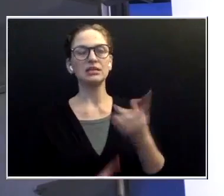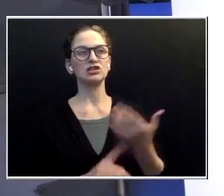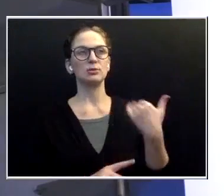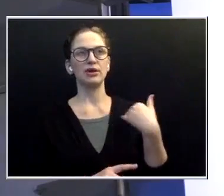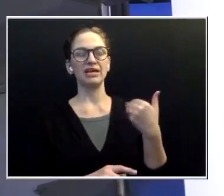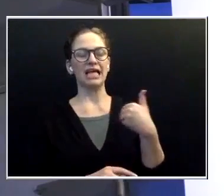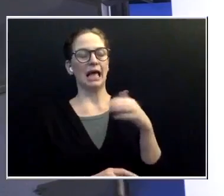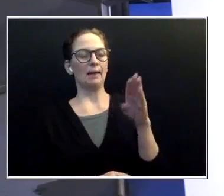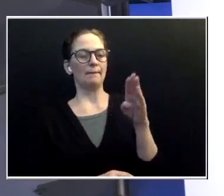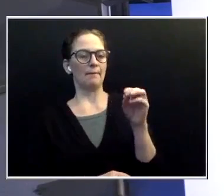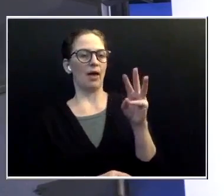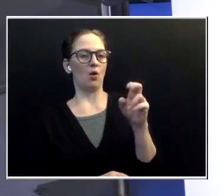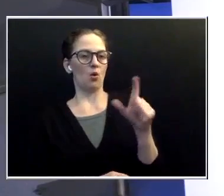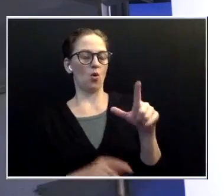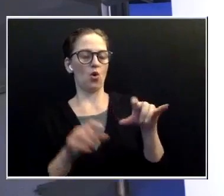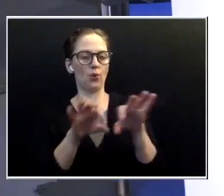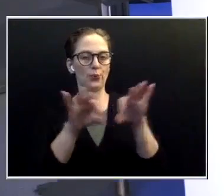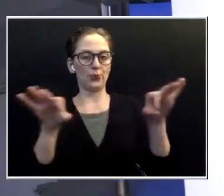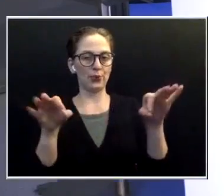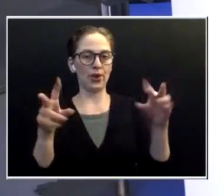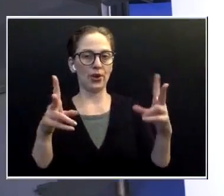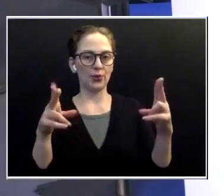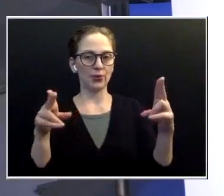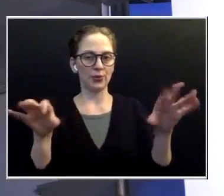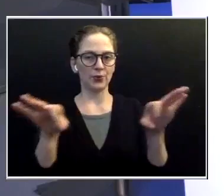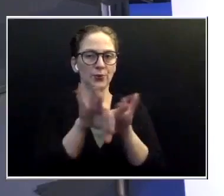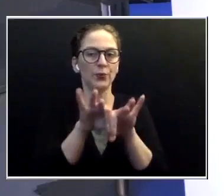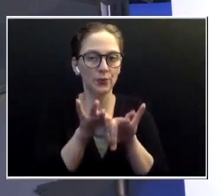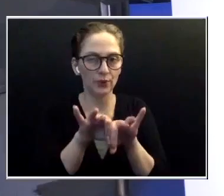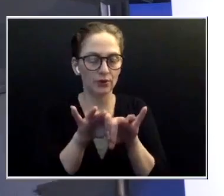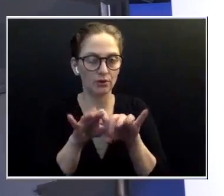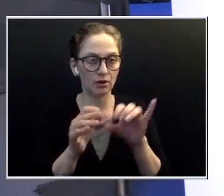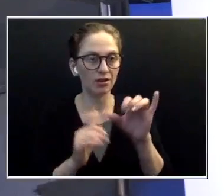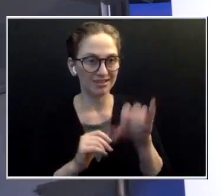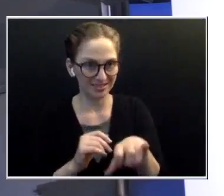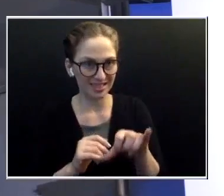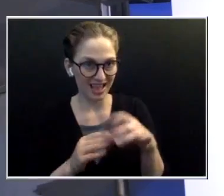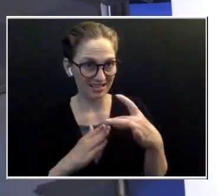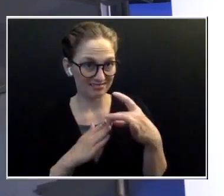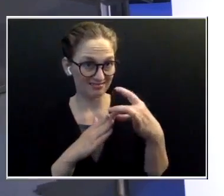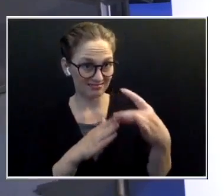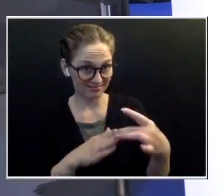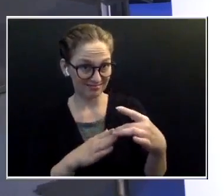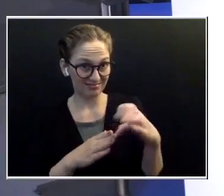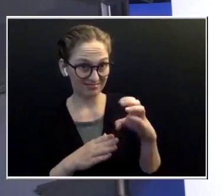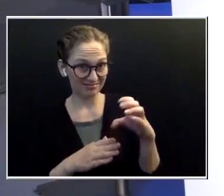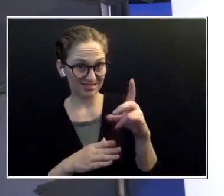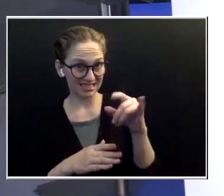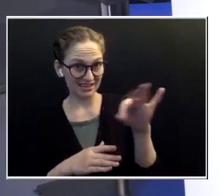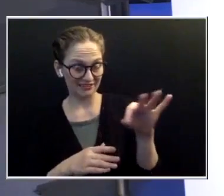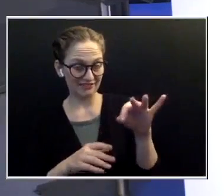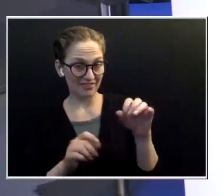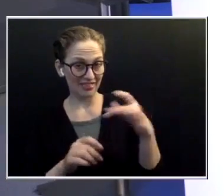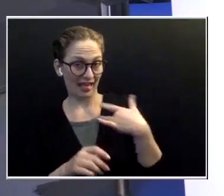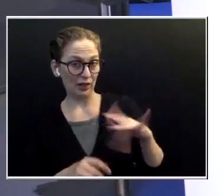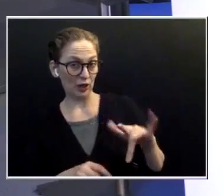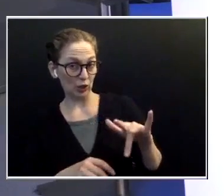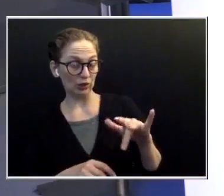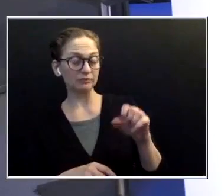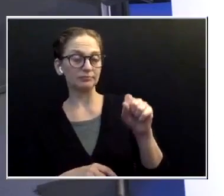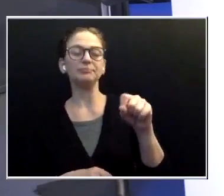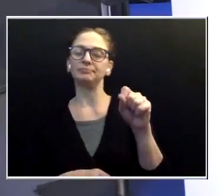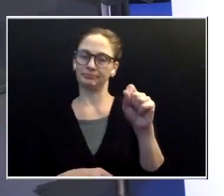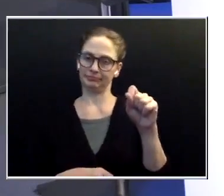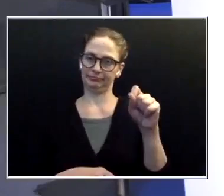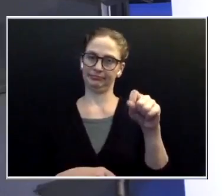fair to say, though, that C. diff would come from something that a patient would already know they have, meaning C. diff has been something that a physician has said, hey, this is something you're at